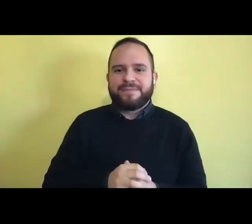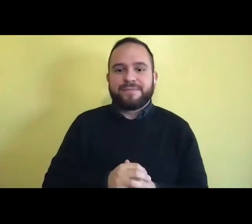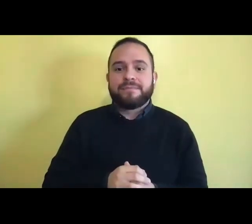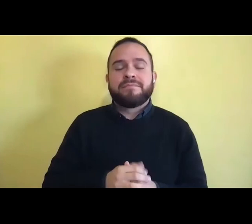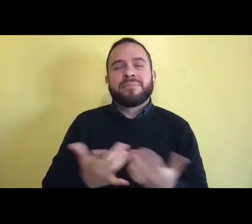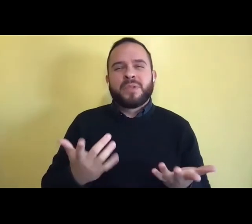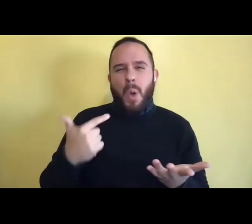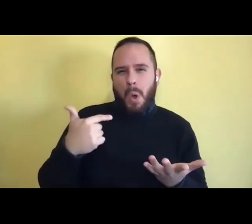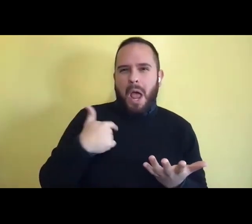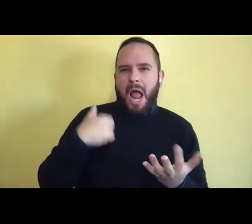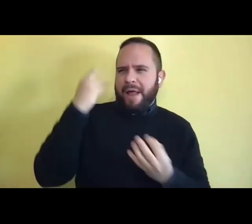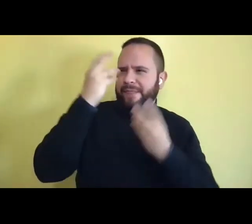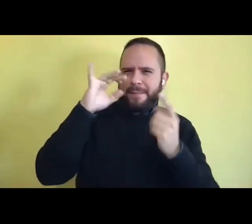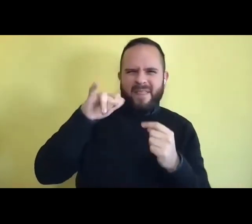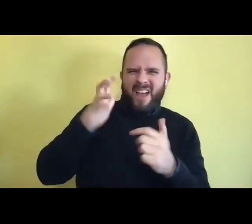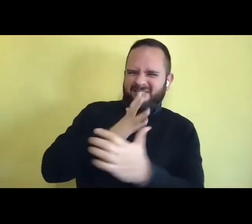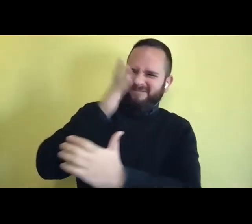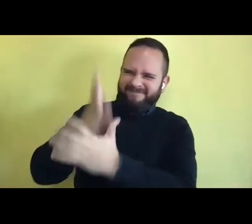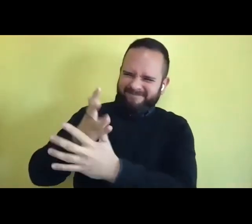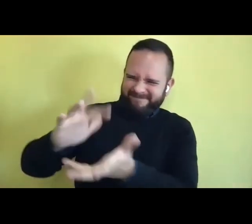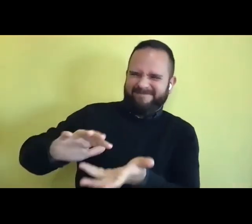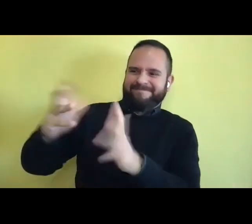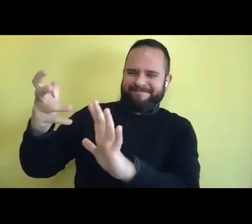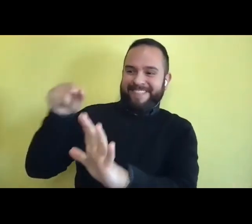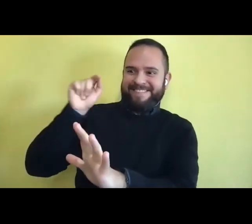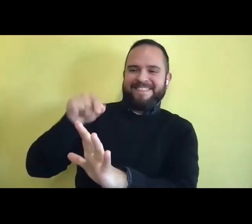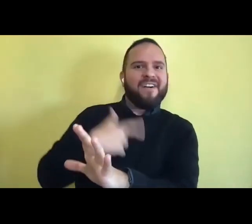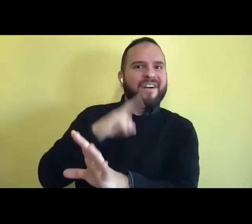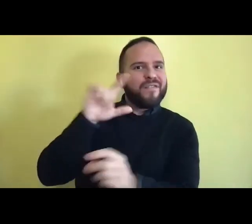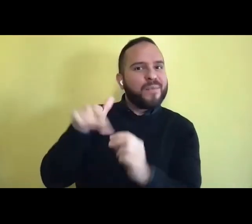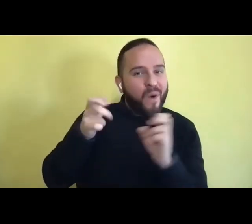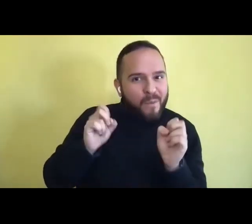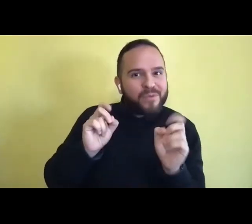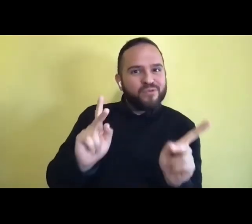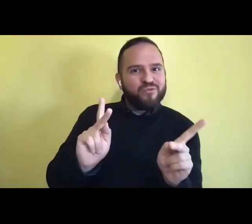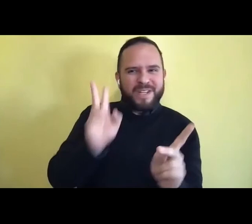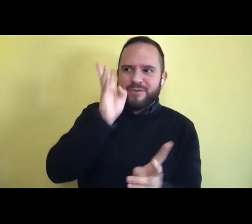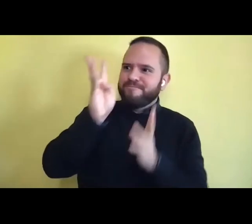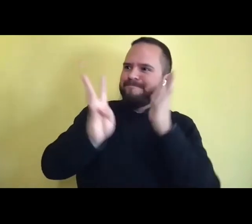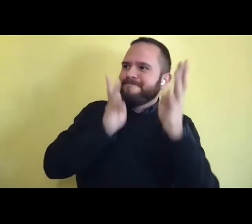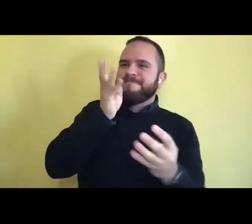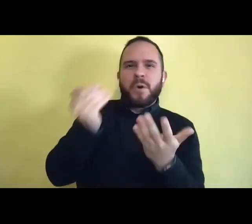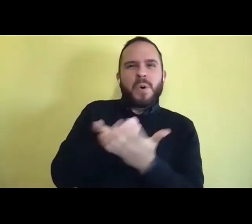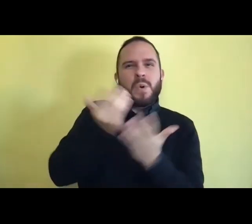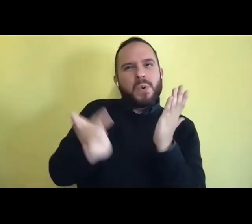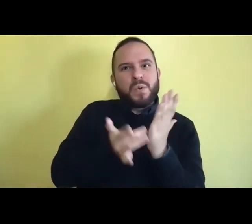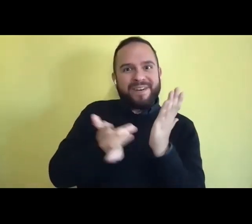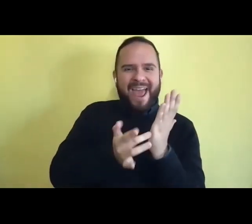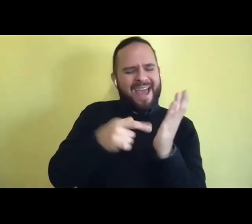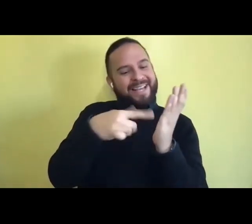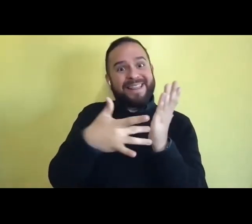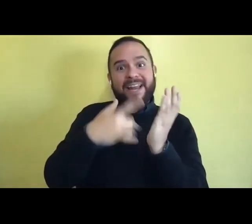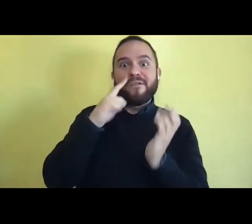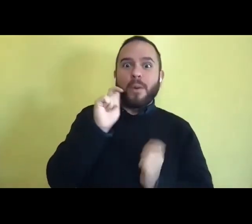about disrupting, I think about an opportunity not just to create tech for being cool, but really